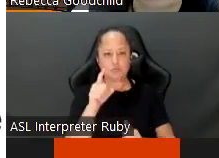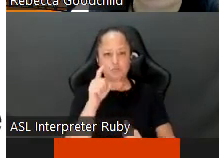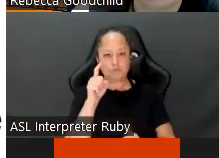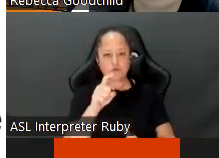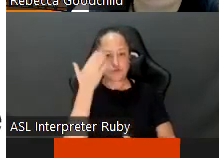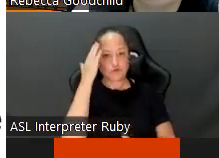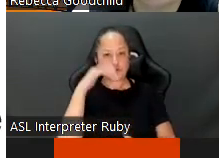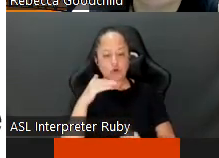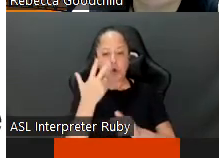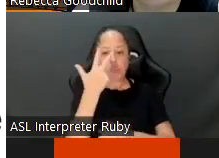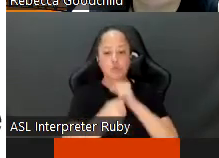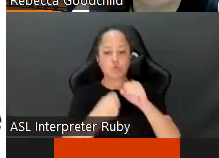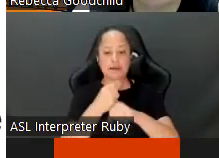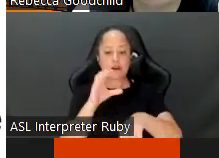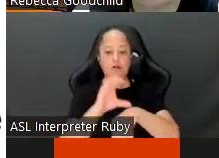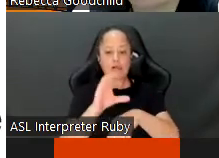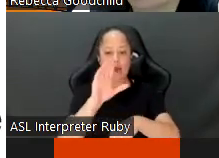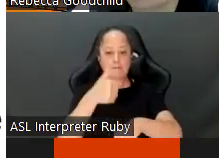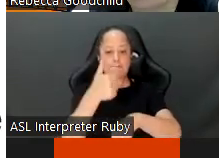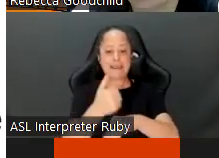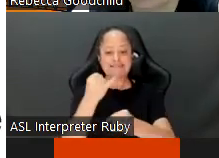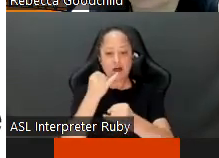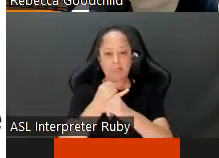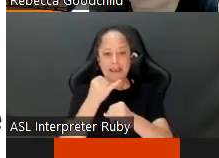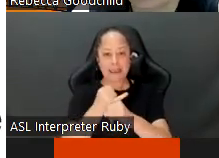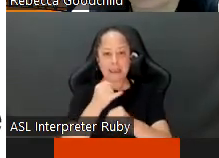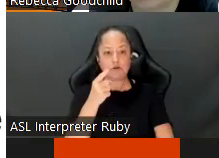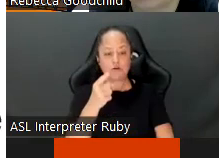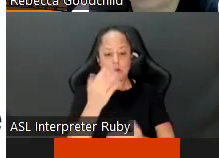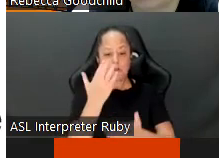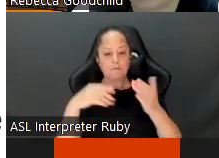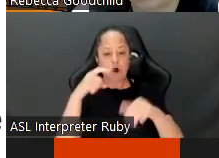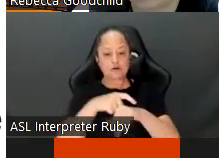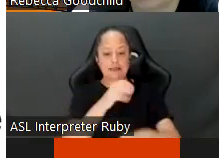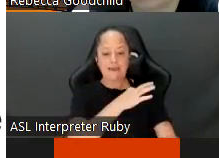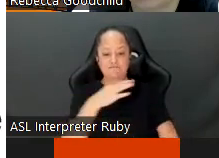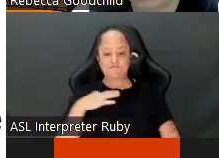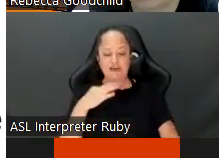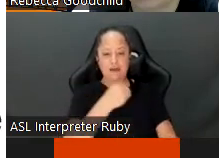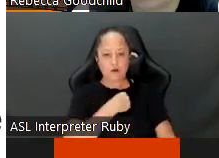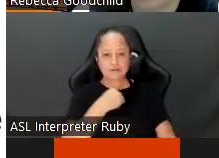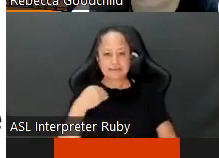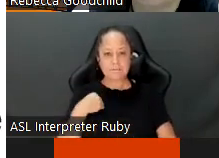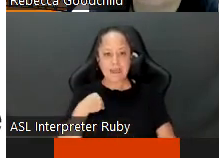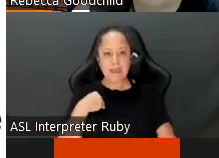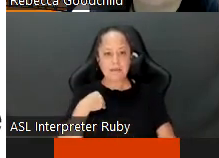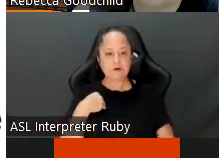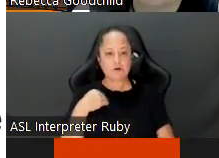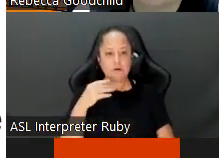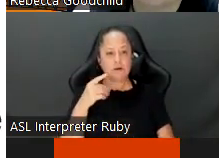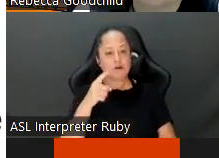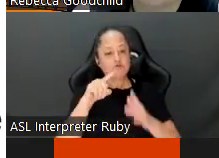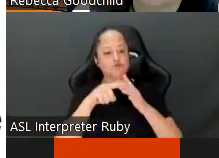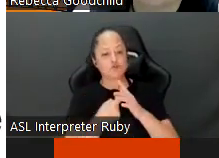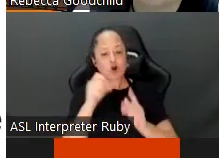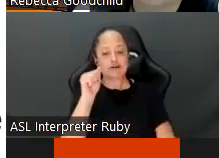that 3-year clock is based on the campus. So if you are a part-time faculty member that hypothetically started